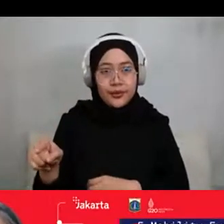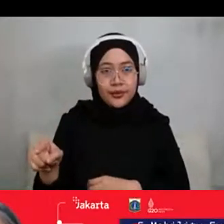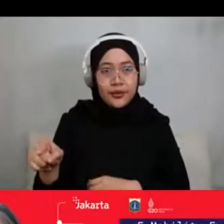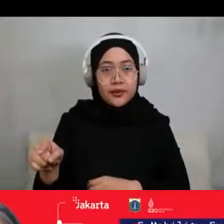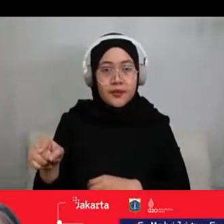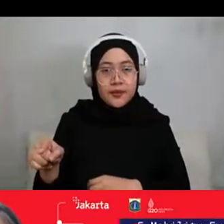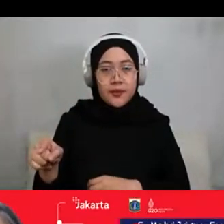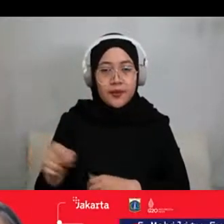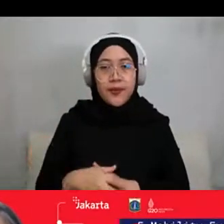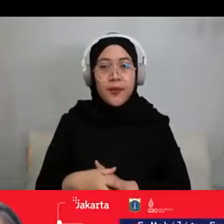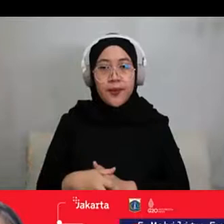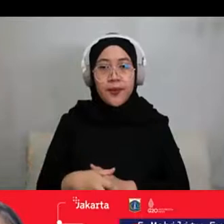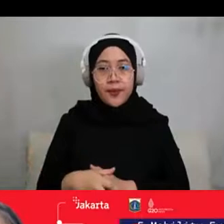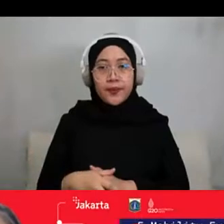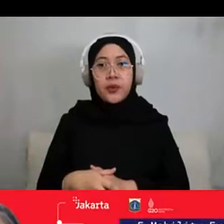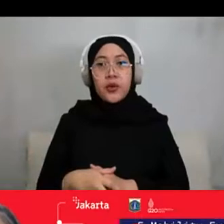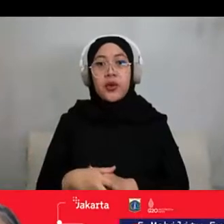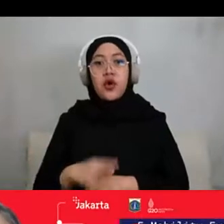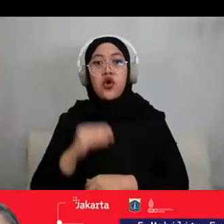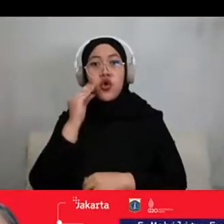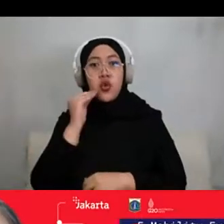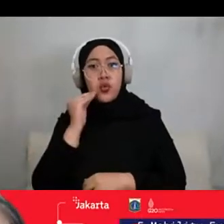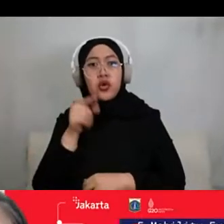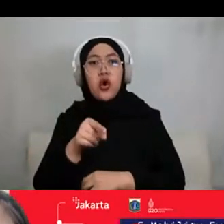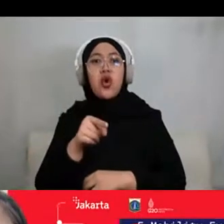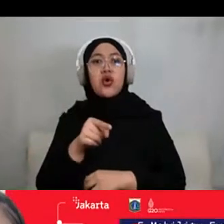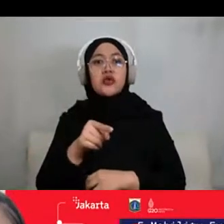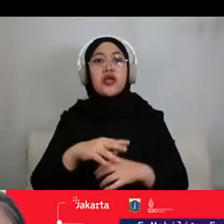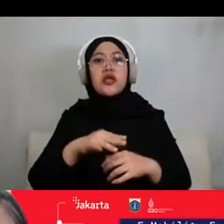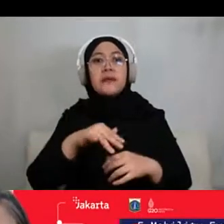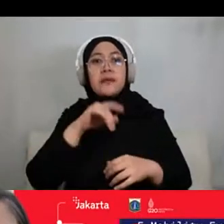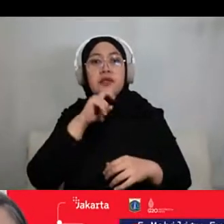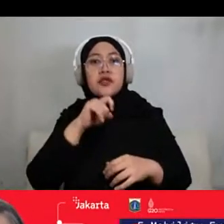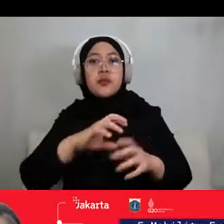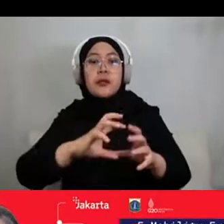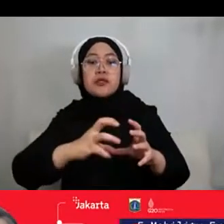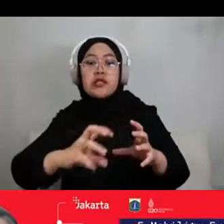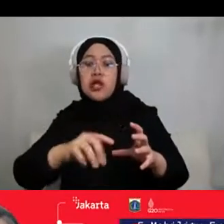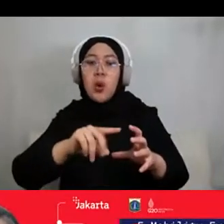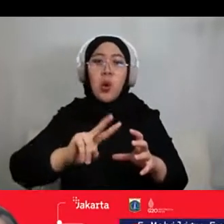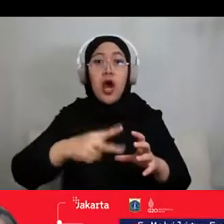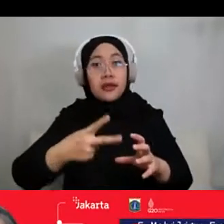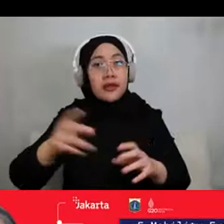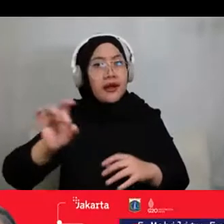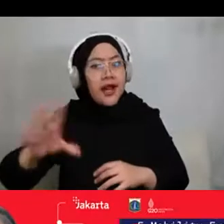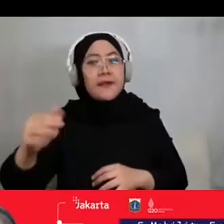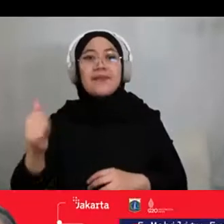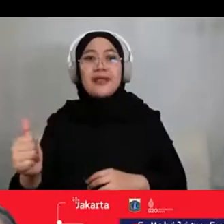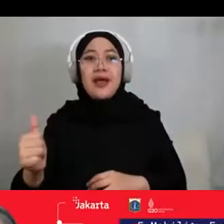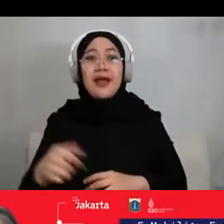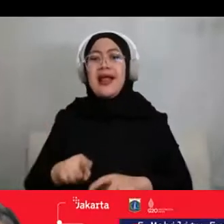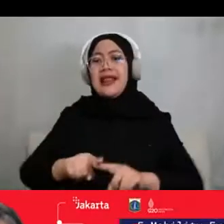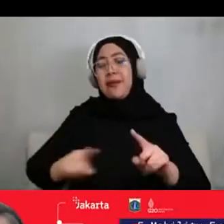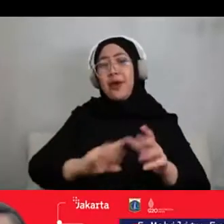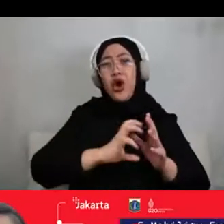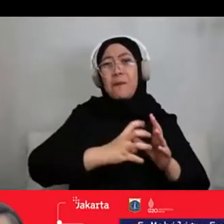it comes to IC engines, IC engine beyond a point of time cannot perform. So you have to replace the engine, which is a costly